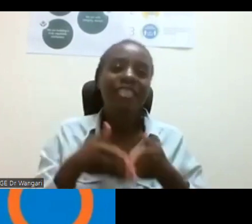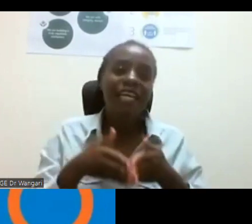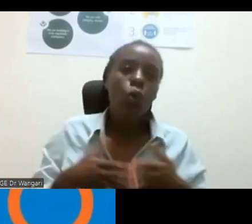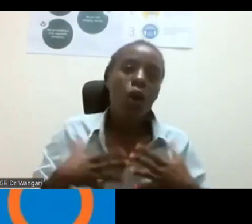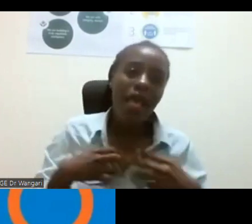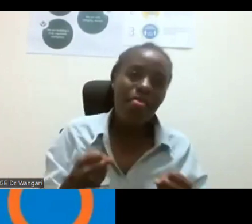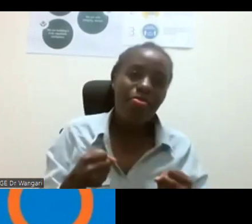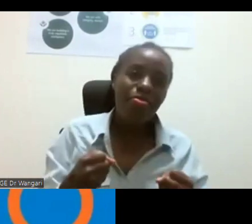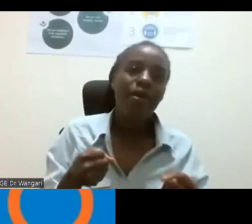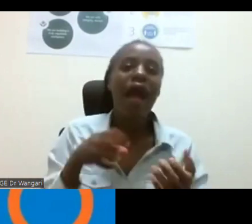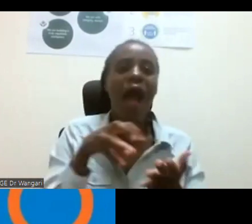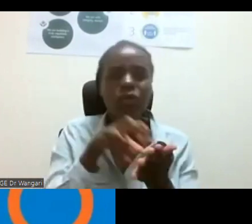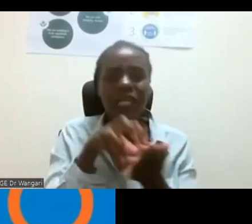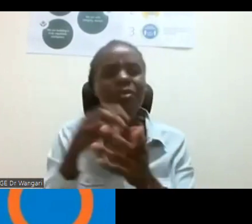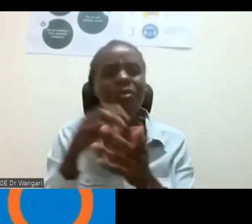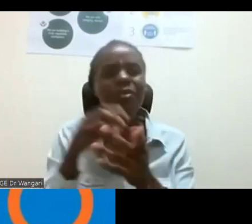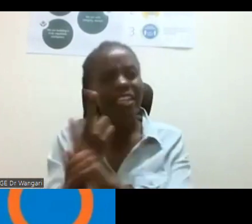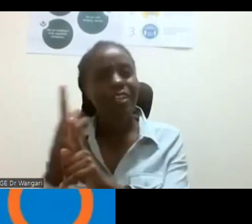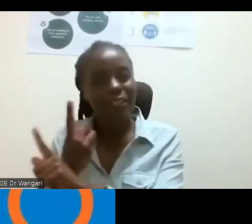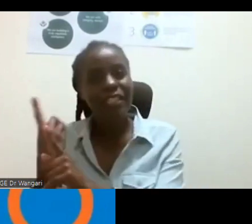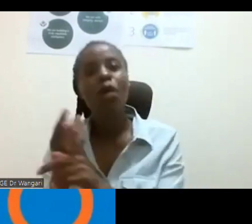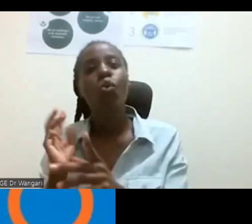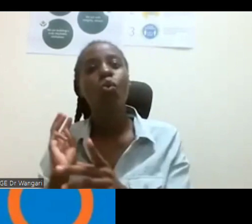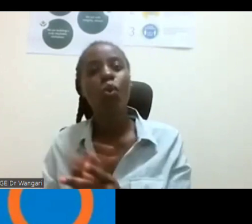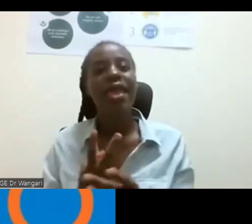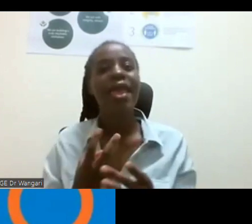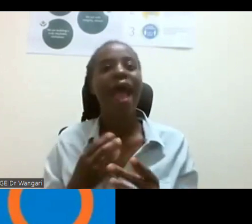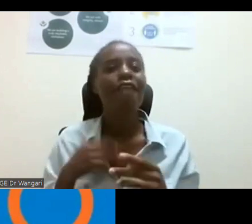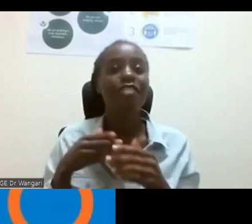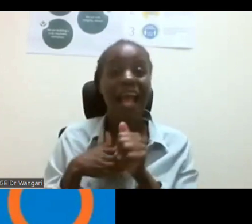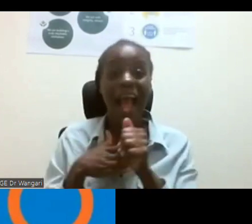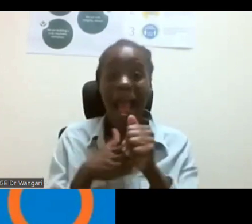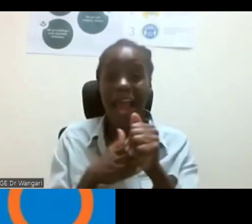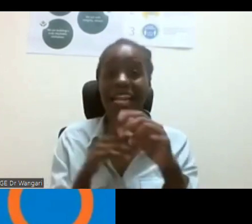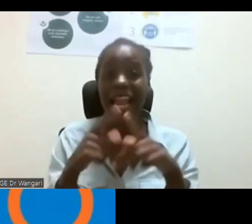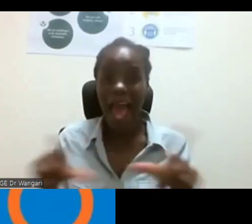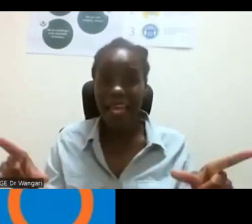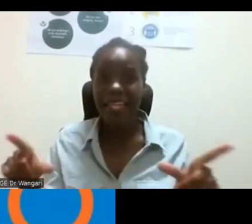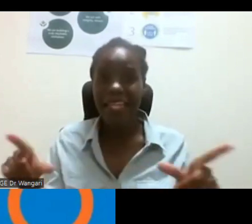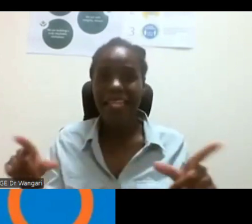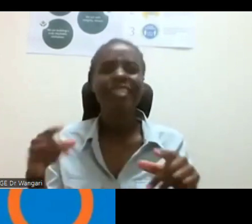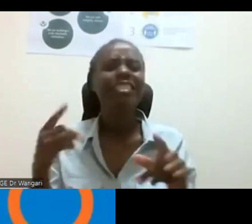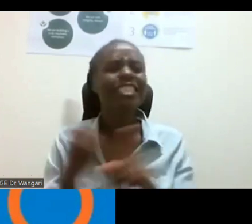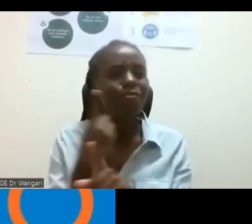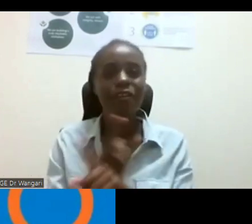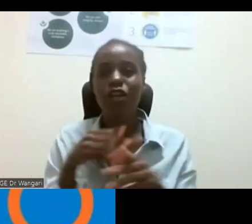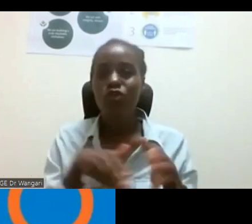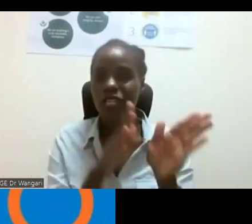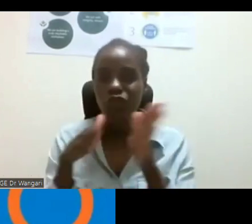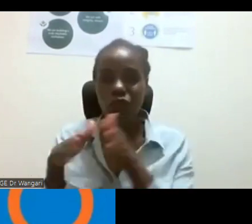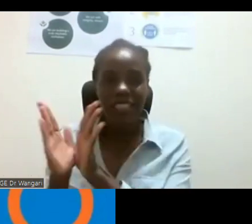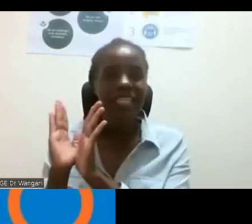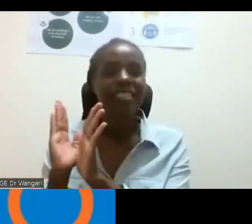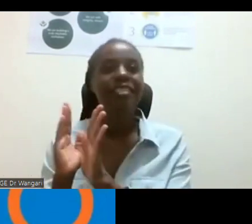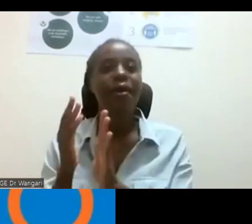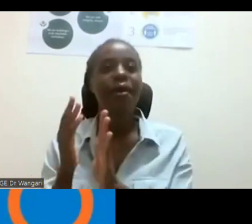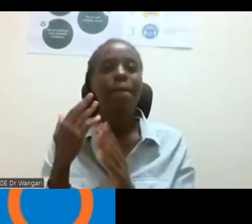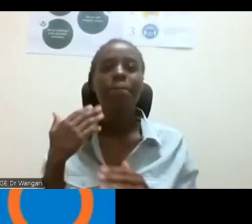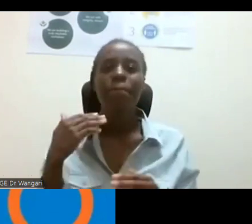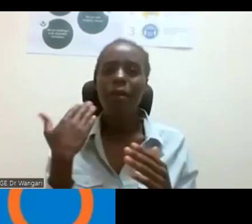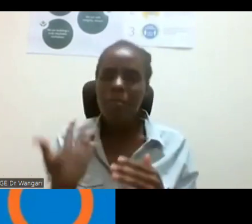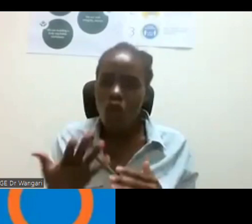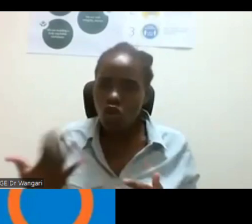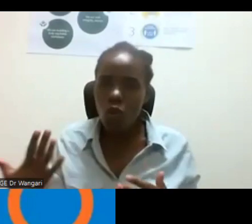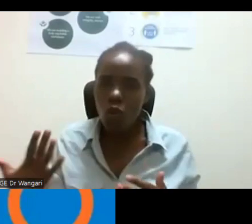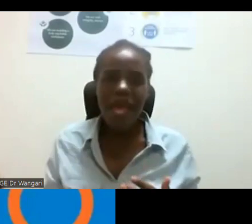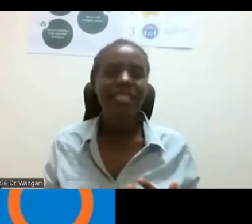well. We have guidelines and other resources as well. We're currently in the process of updating our guidelines too.